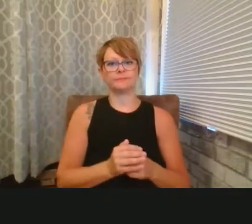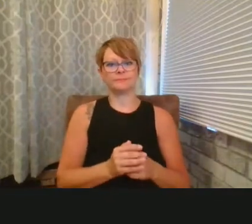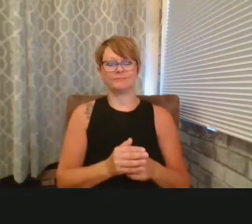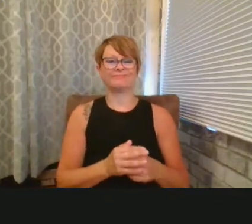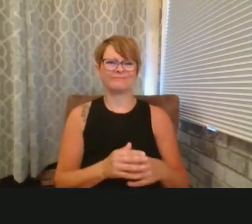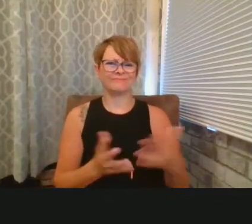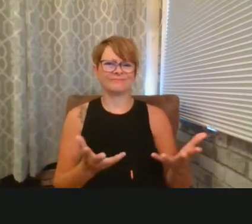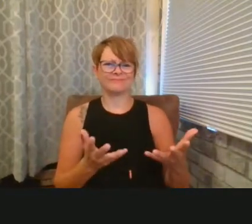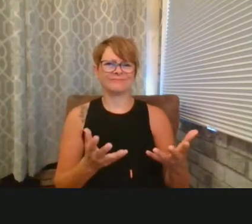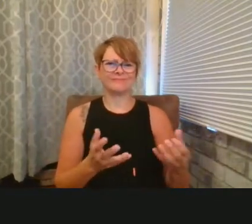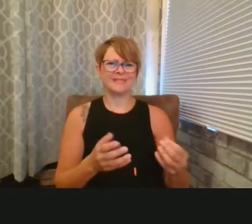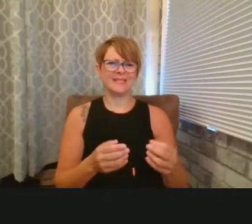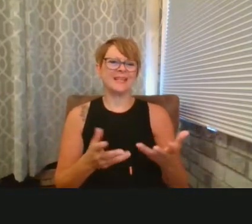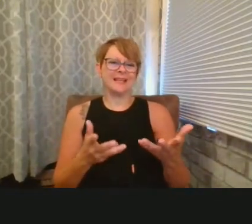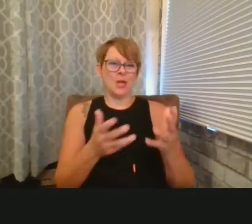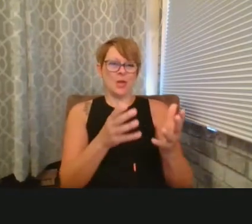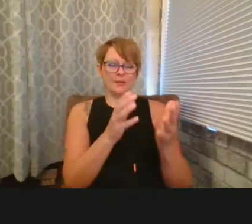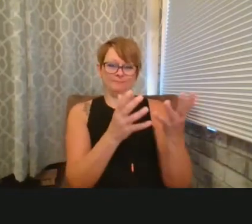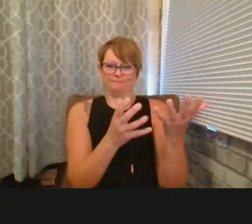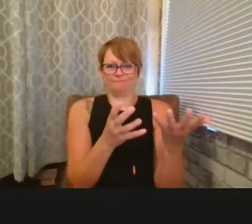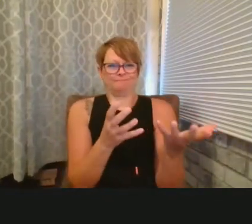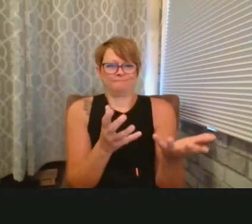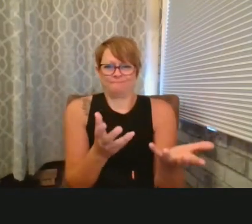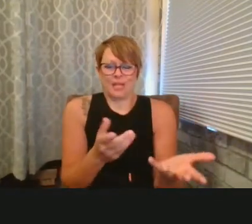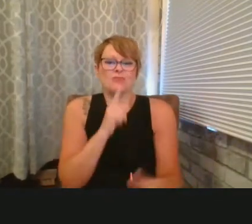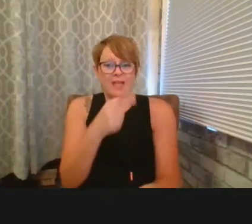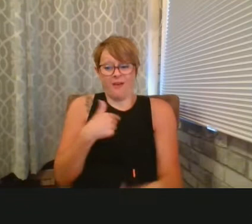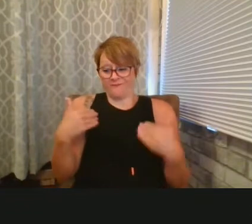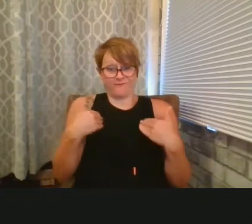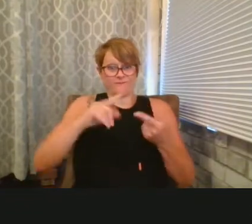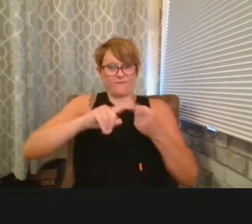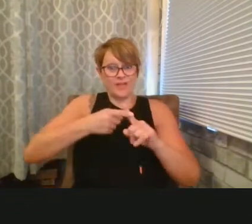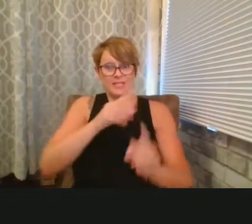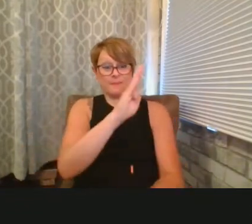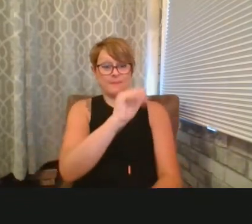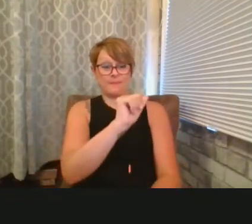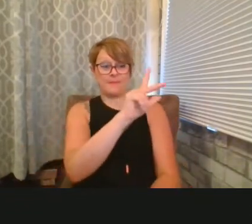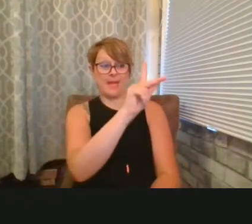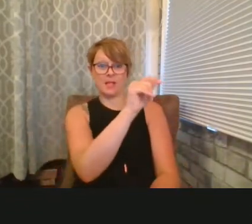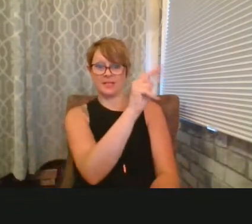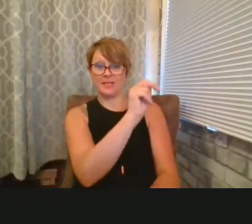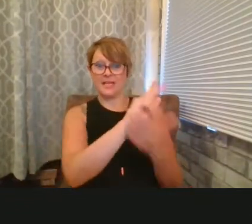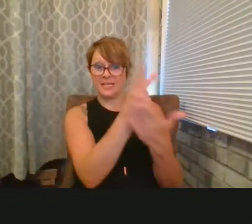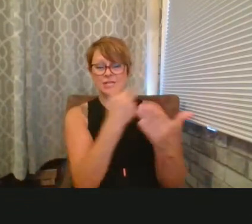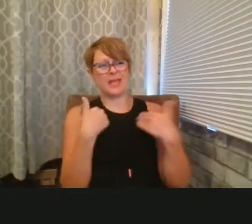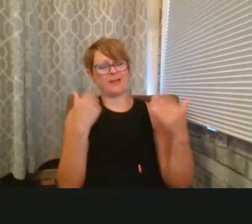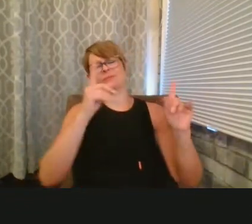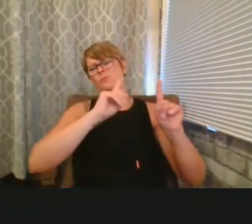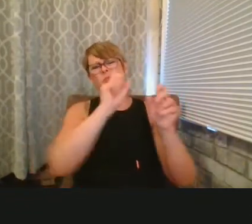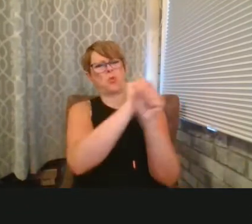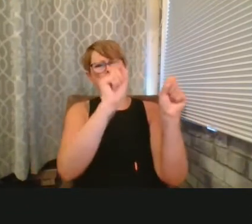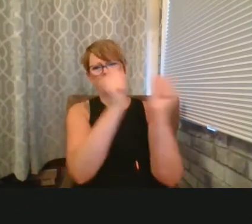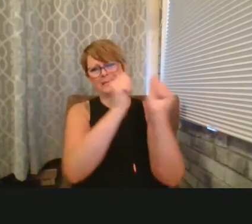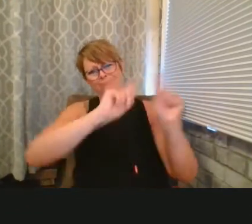rather than competition. I have done, Balkan Kitchen has done work with so many other